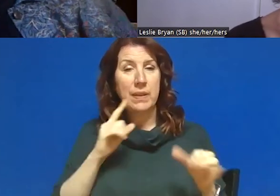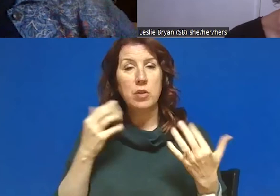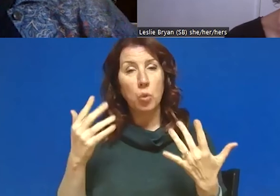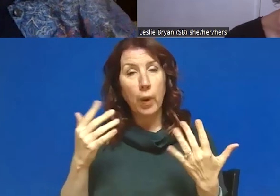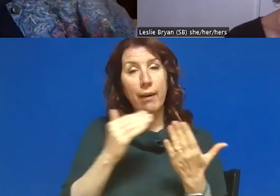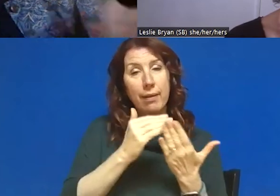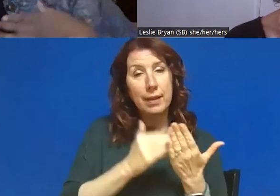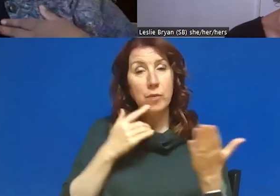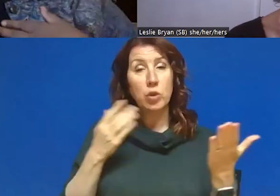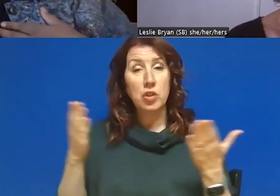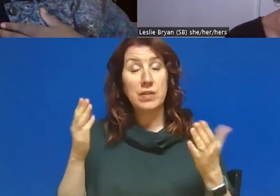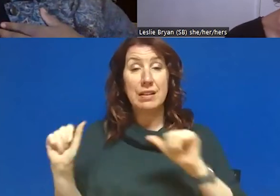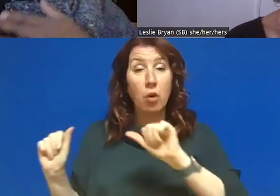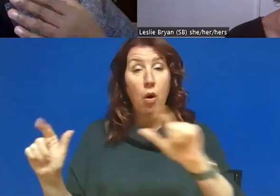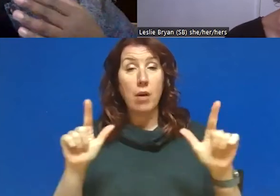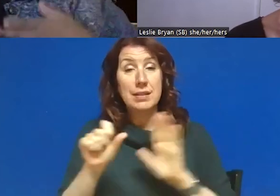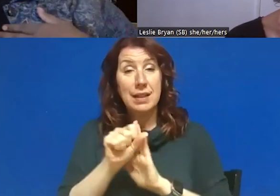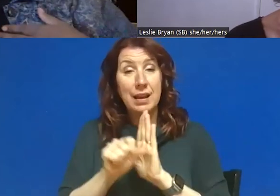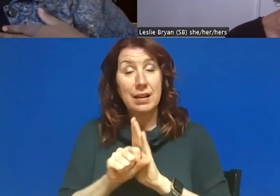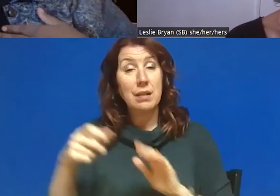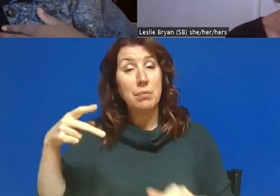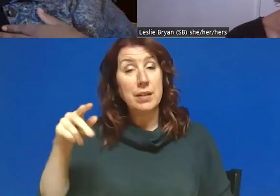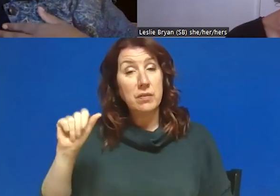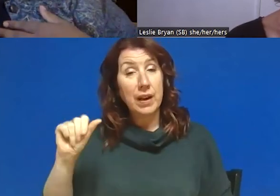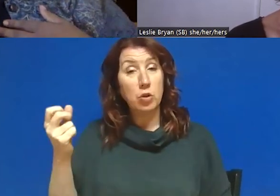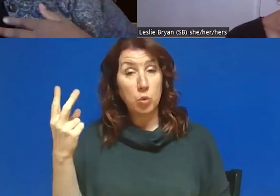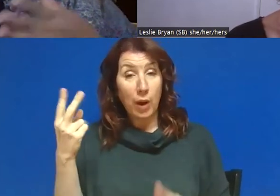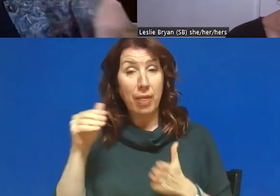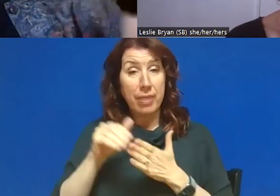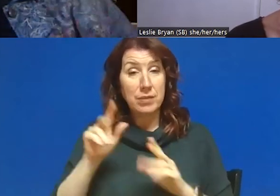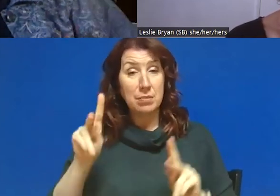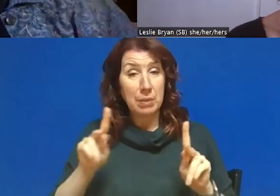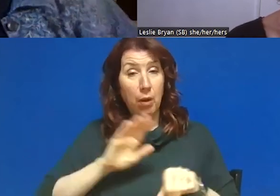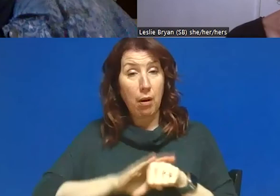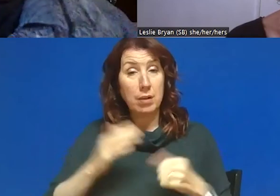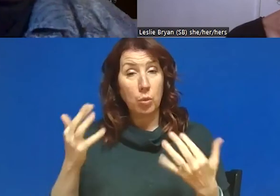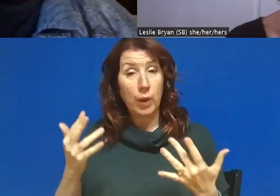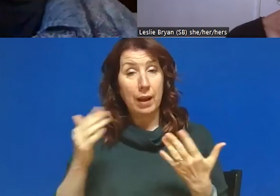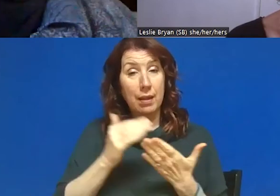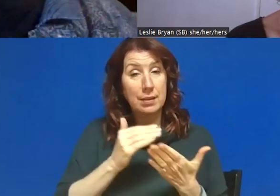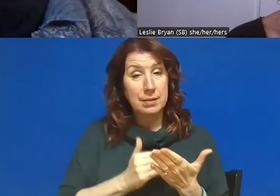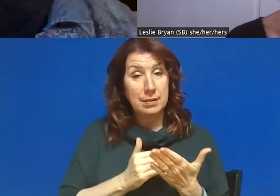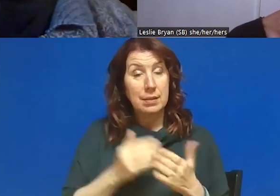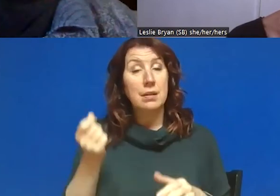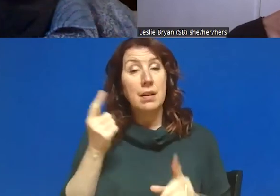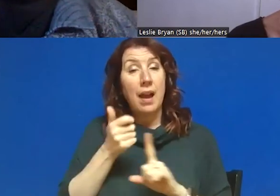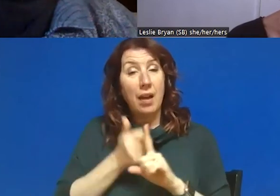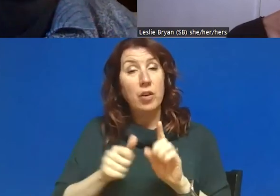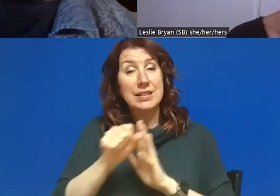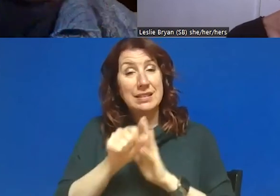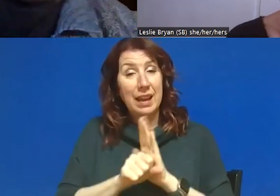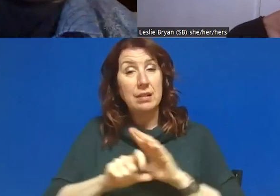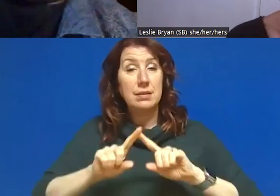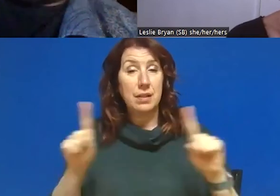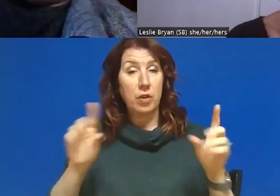single state. In the state of Pennsylvania, there are 12,000 people on the wait list. Every single state has a different number. I was told to be put on the wait